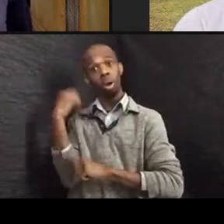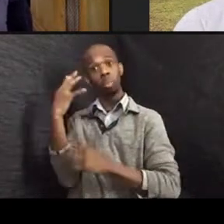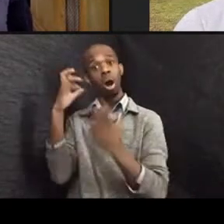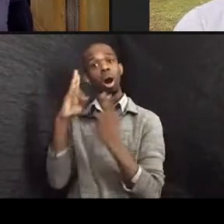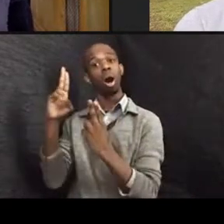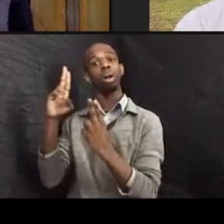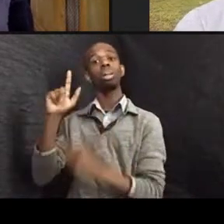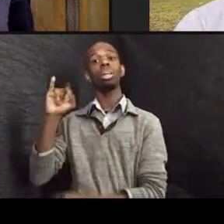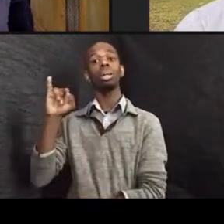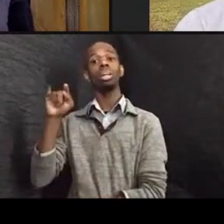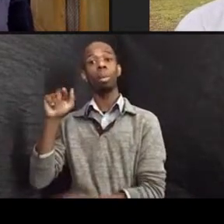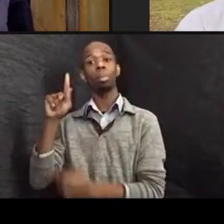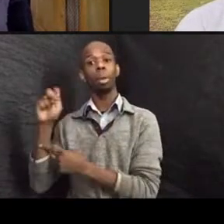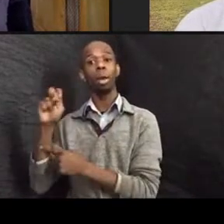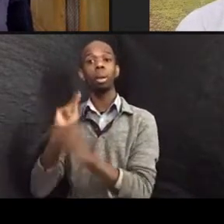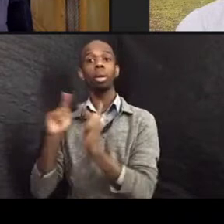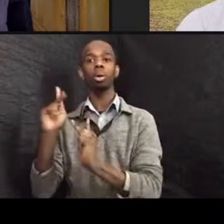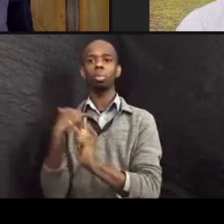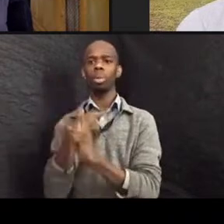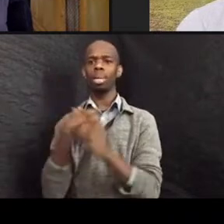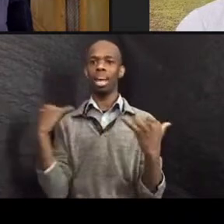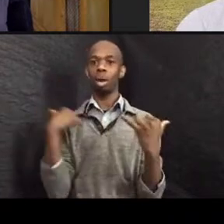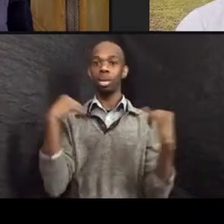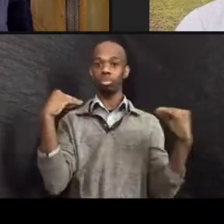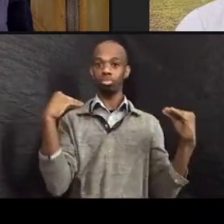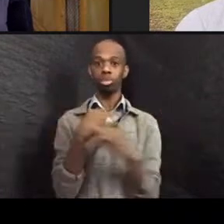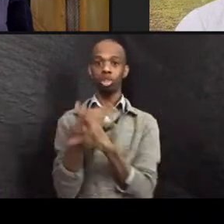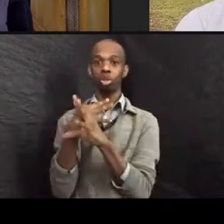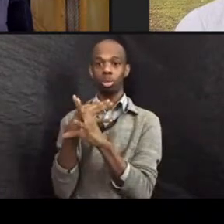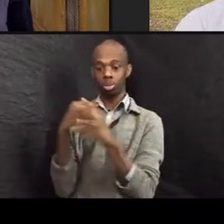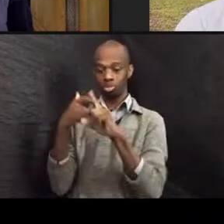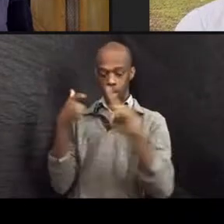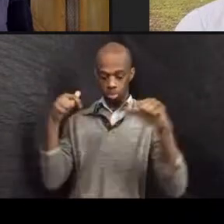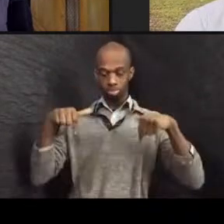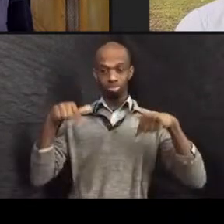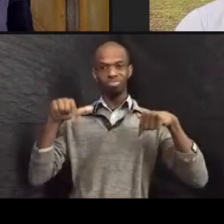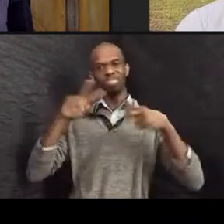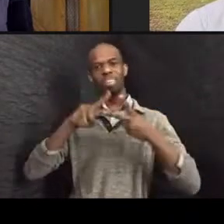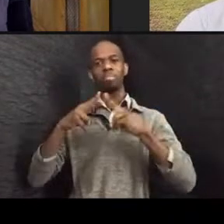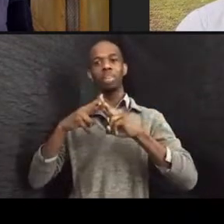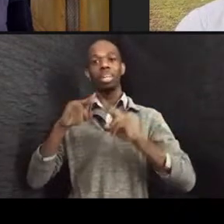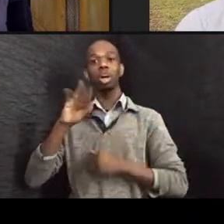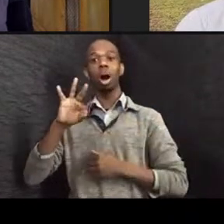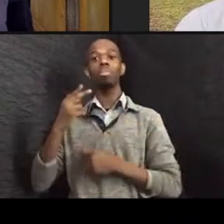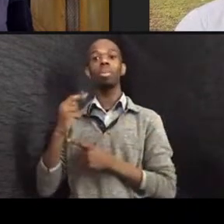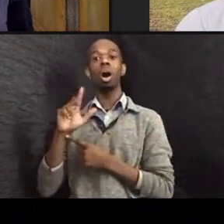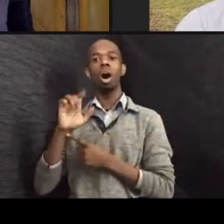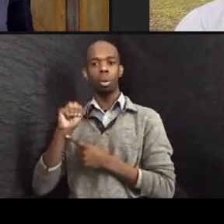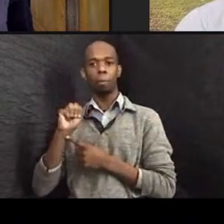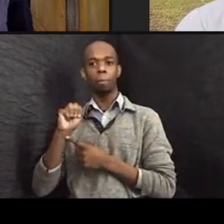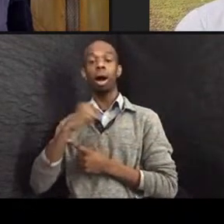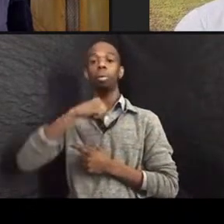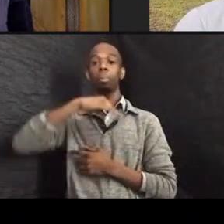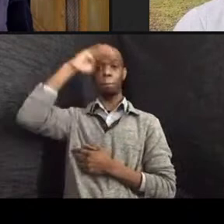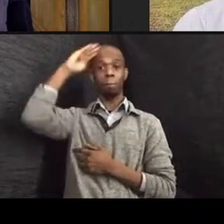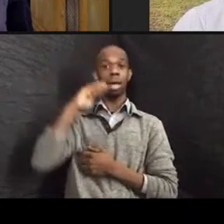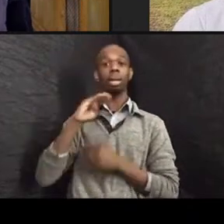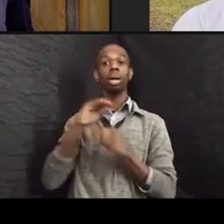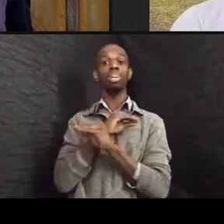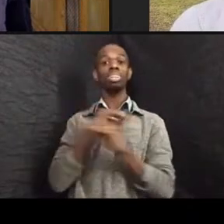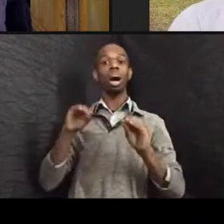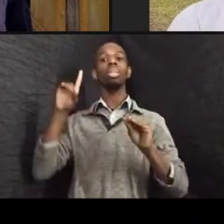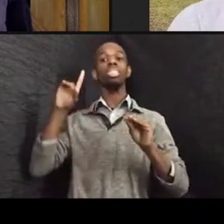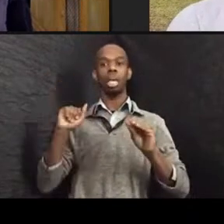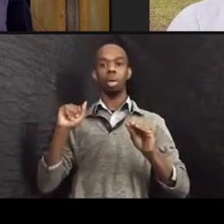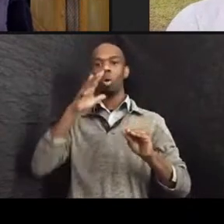am zooming from, currently known as the village of Harlem. I am a Black non-disabled woman, and I live with my 10-year-old son. I